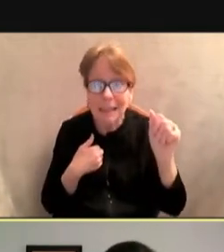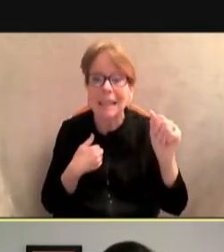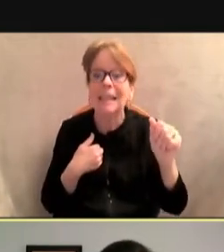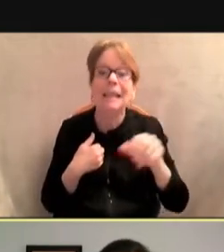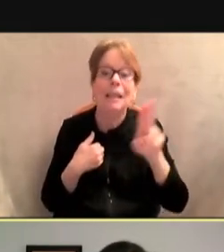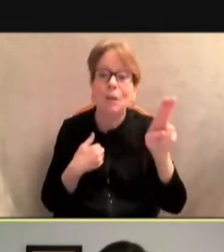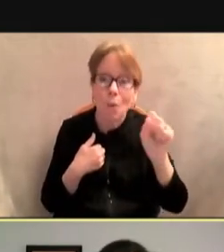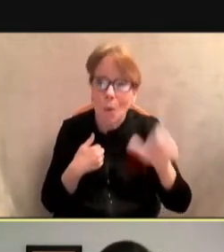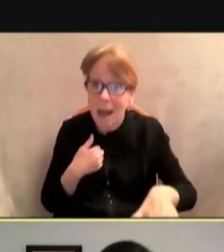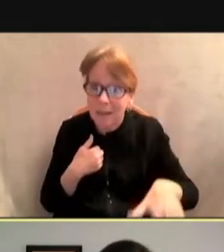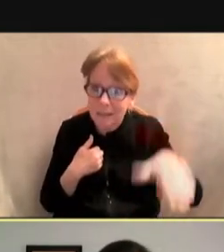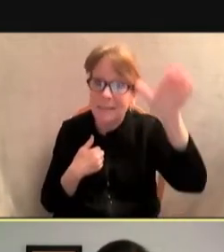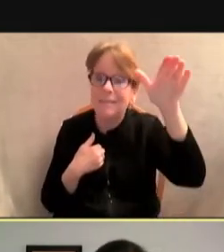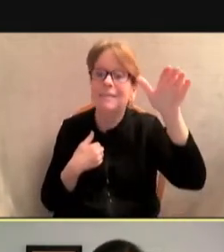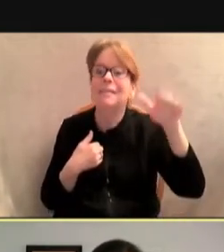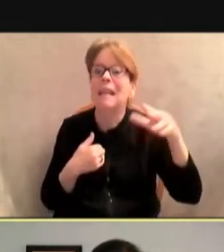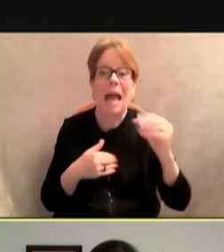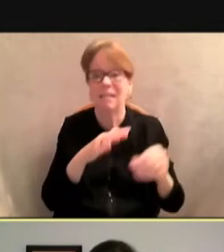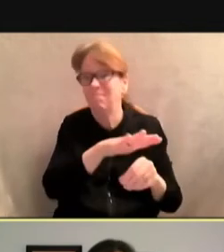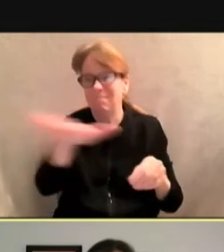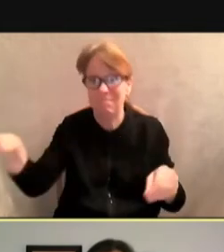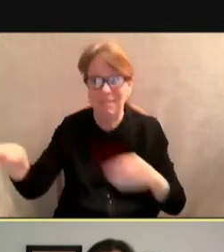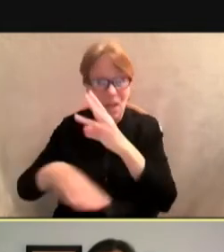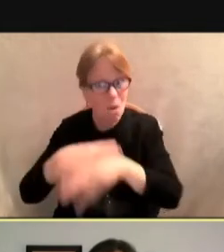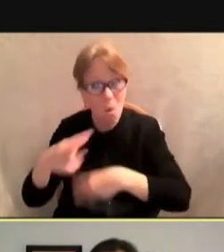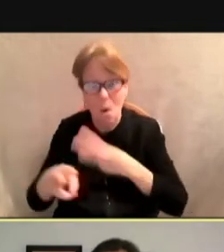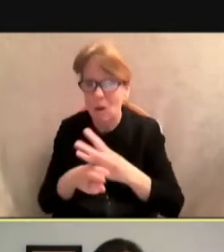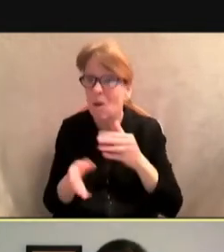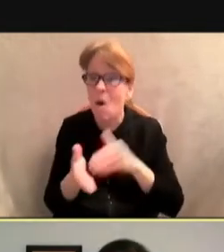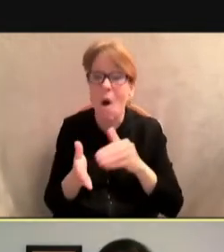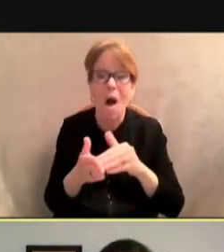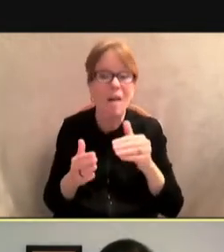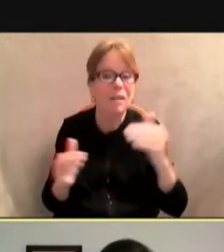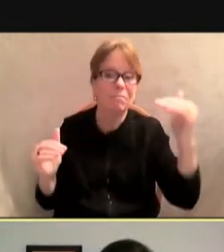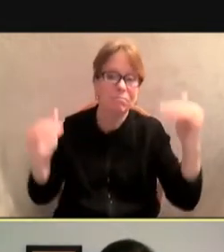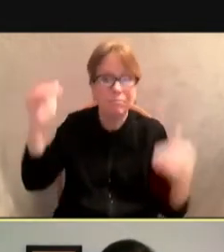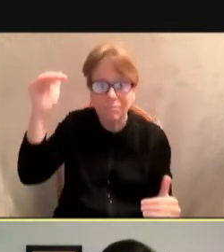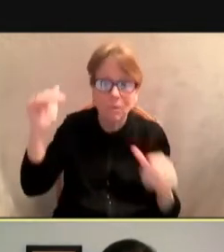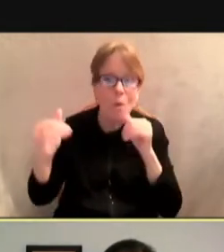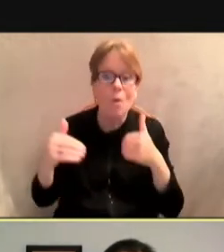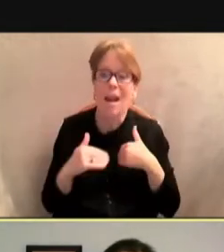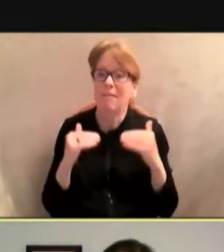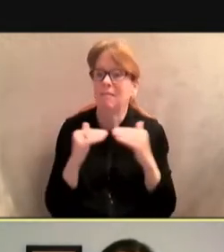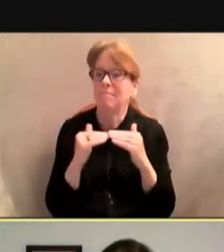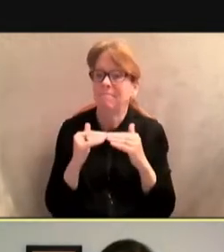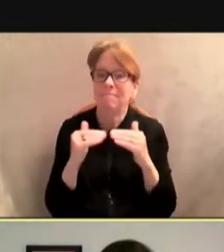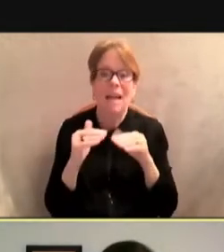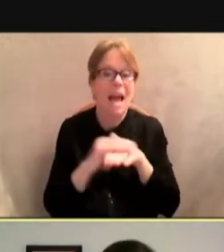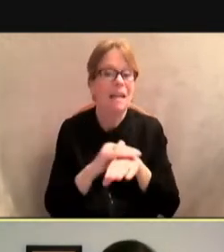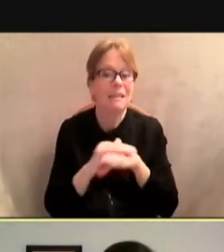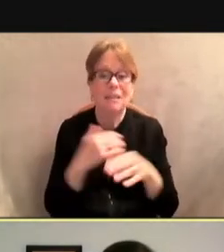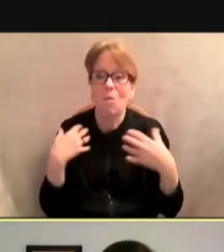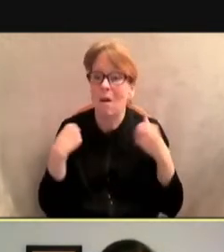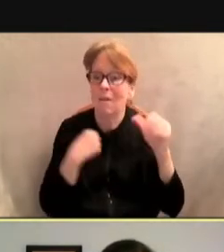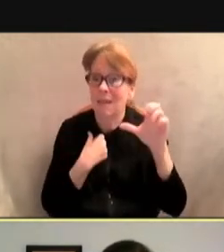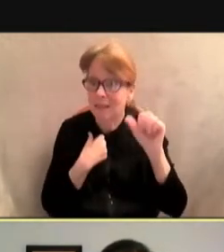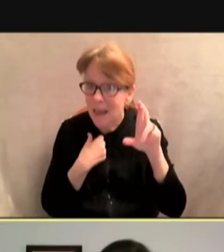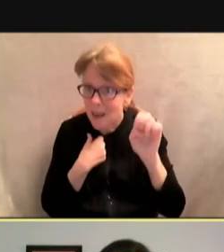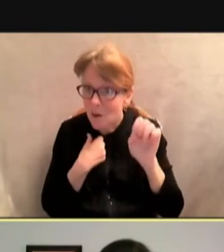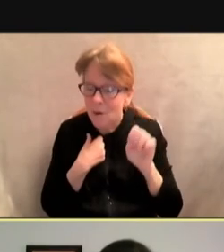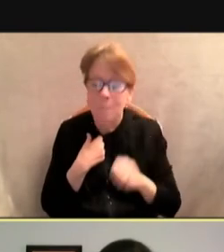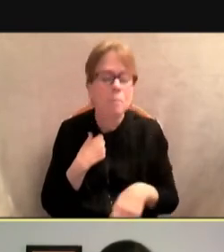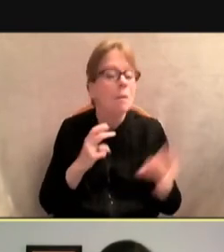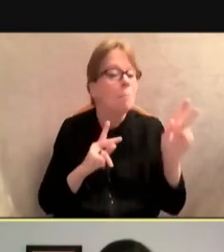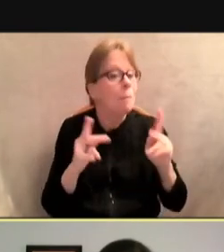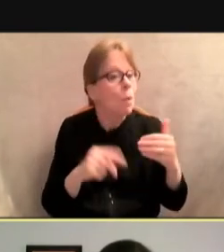and worldwide, continue to experience disparities in access to and outcomes of healthcare. People with disabilities can be, but are often